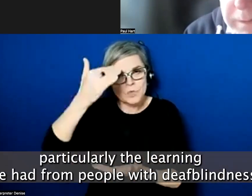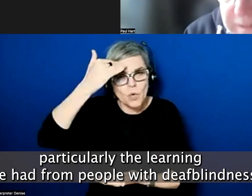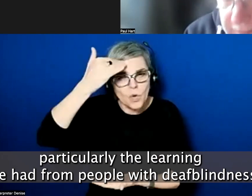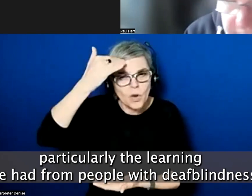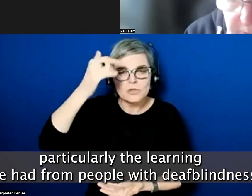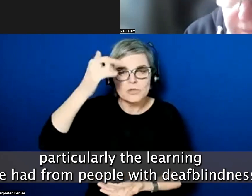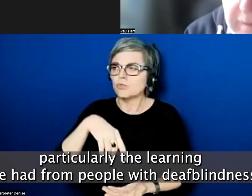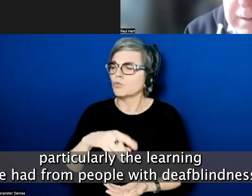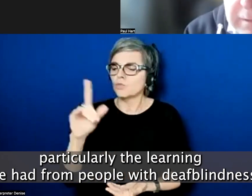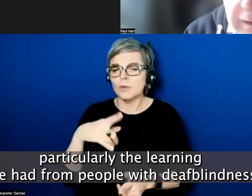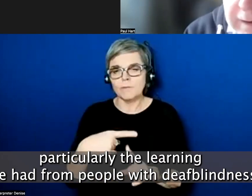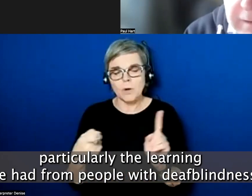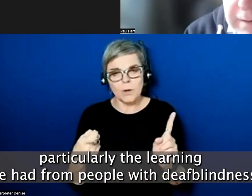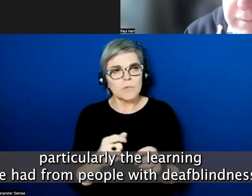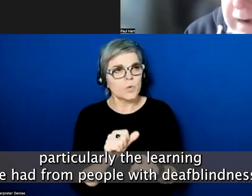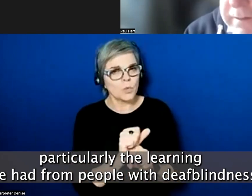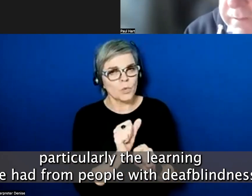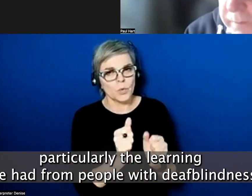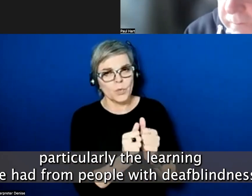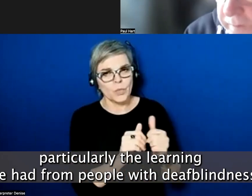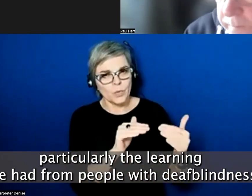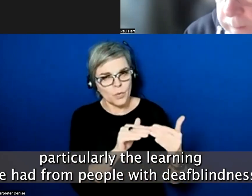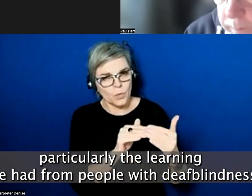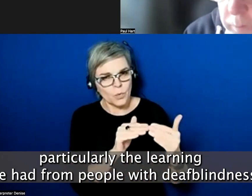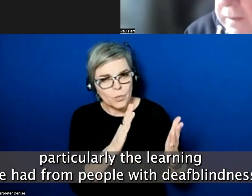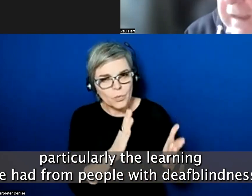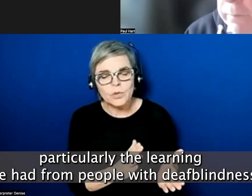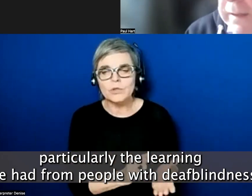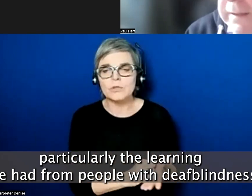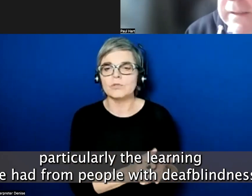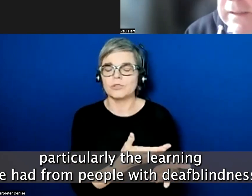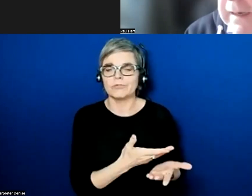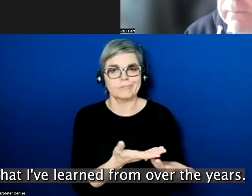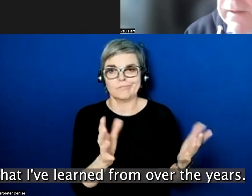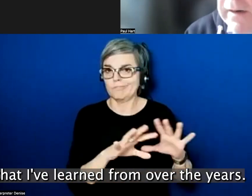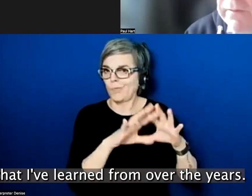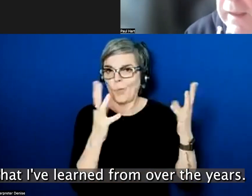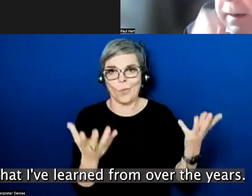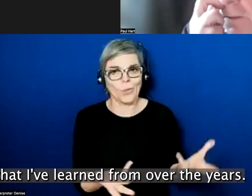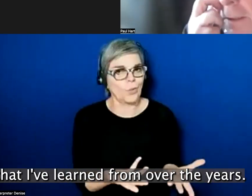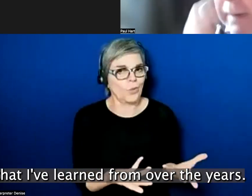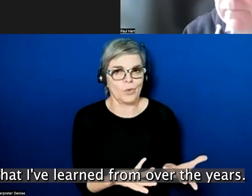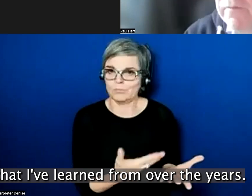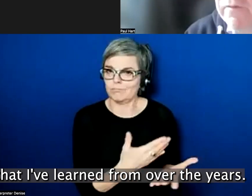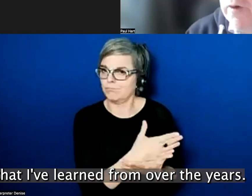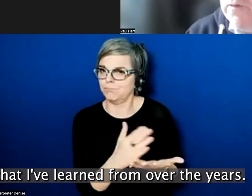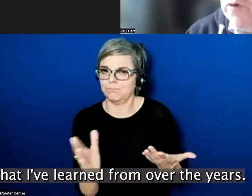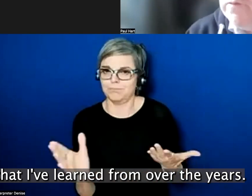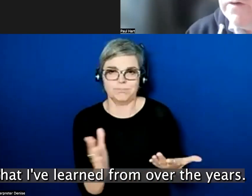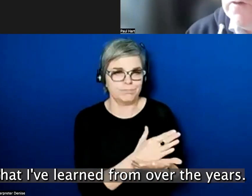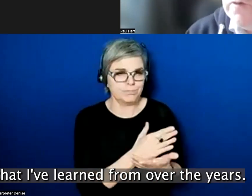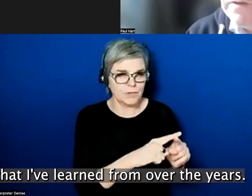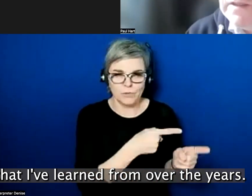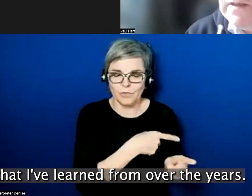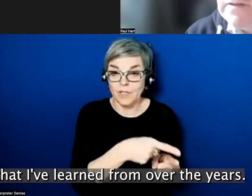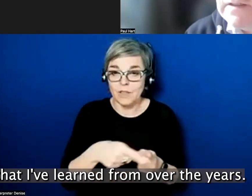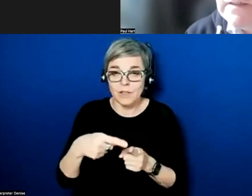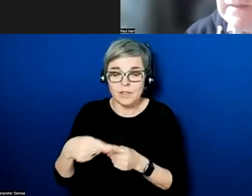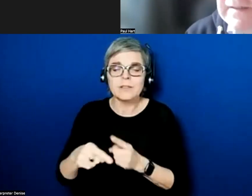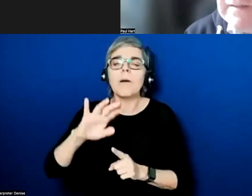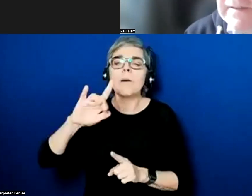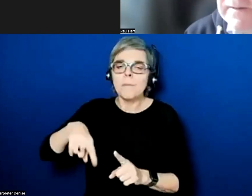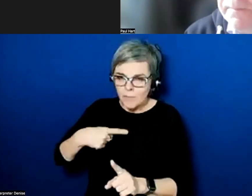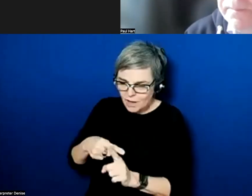working particularly the learning I've had from people with deafblindness that I've learned from over the